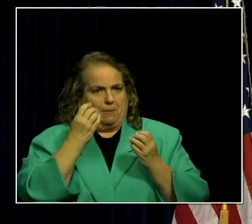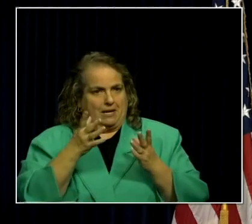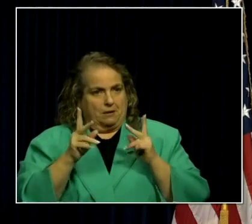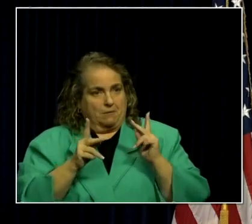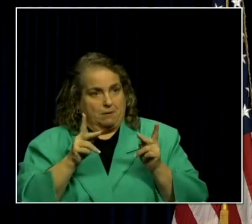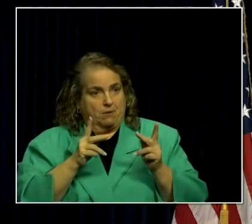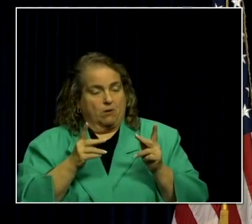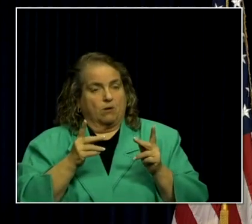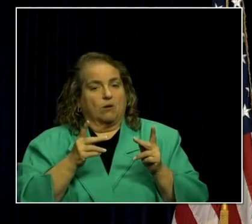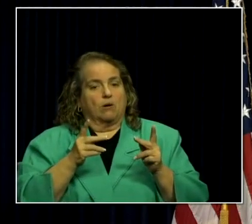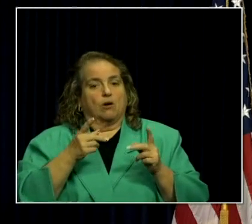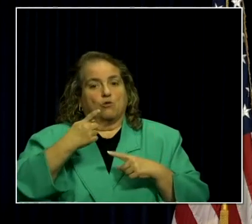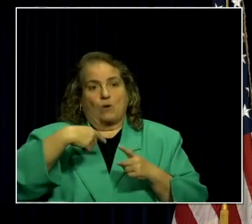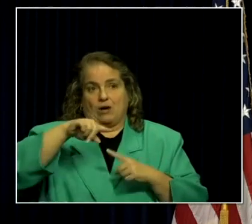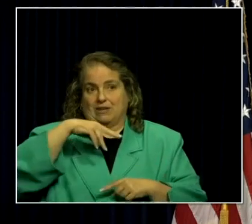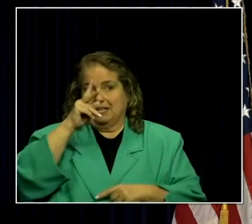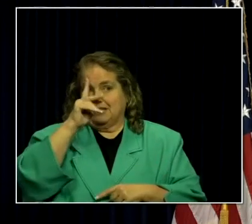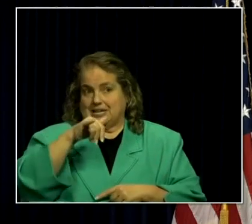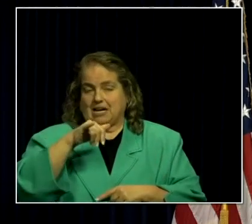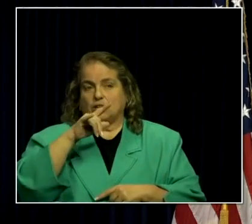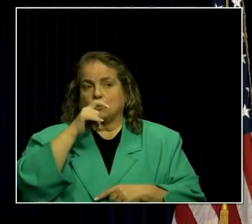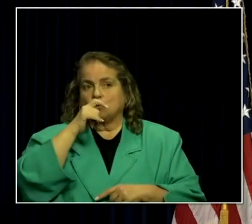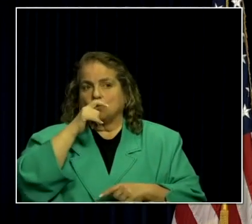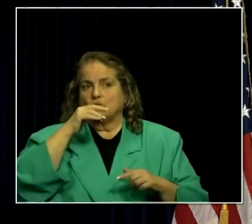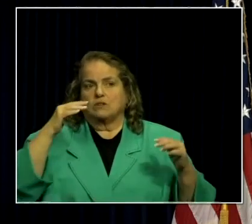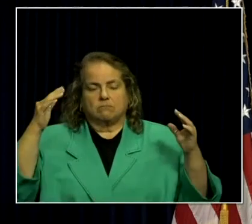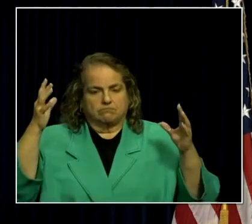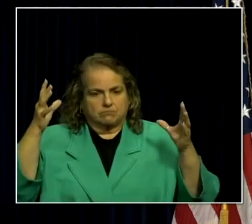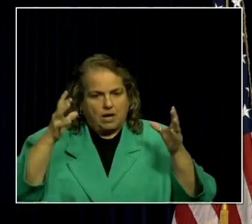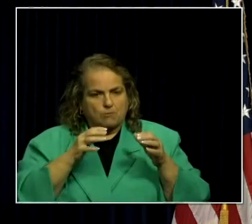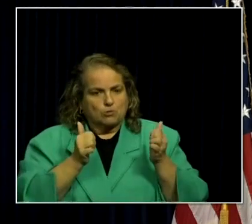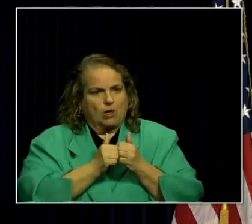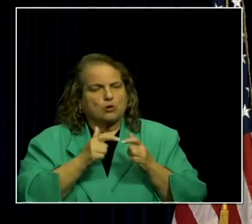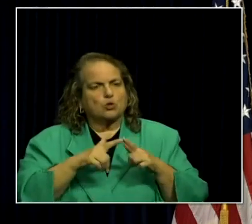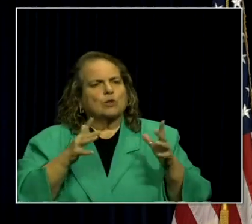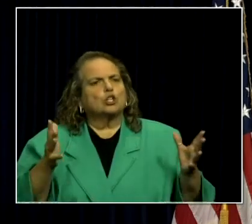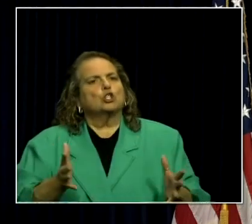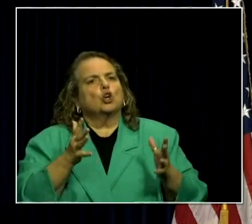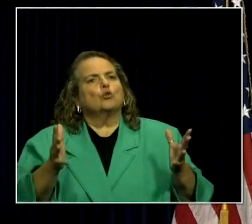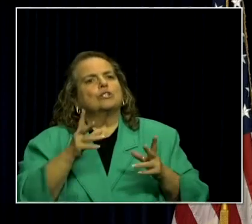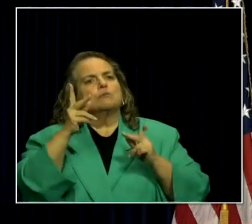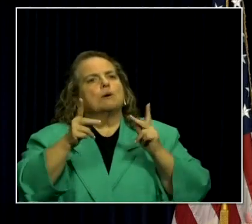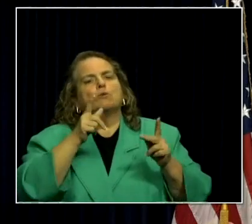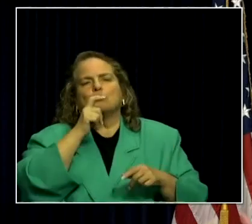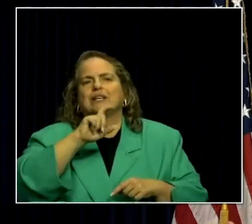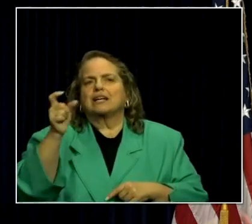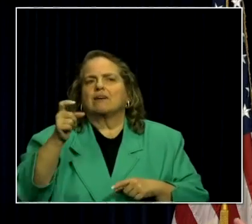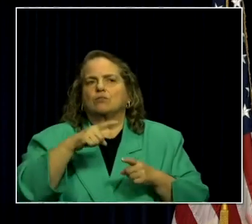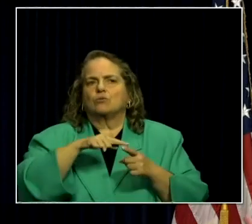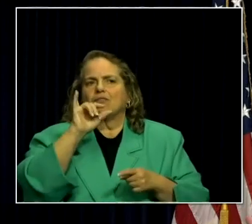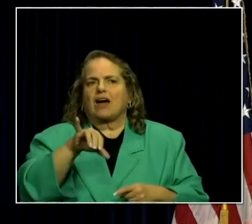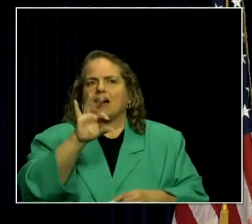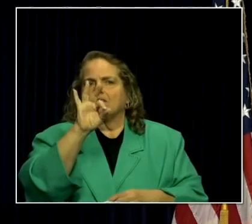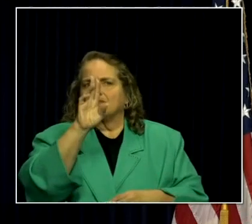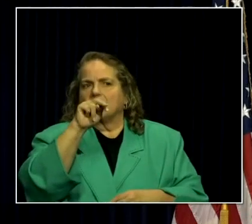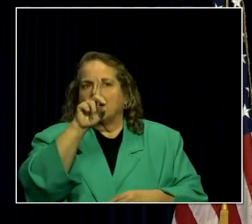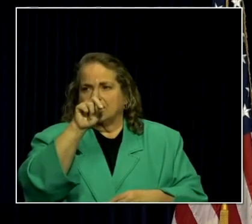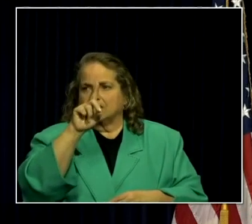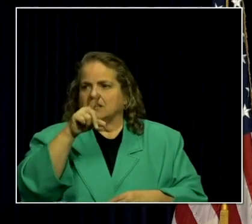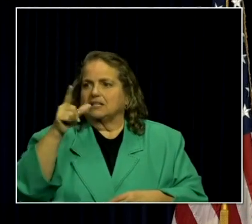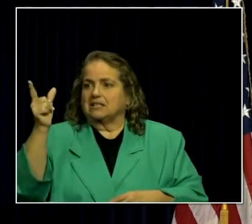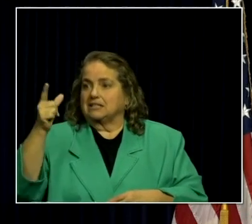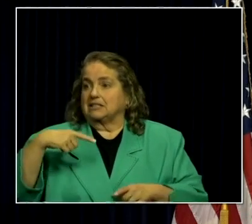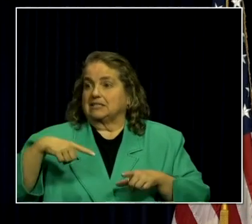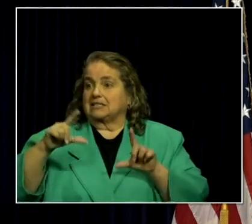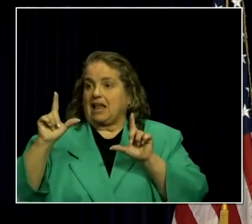in and around Kentucky that have come together that want to encourage people to give to that fund. If we can at least bring up the slide